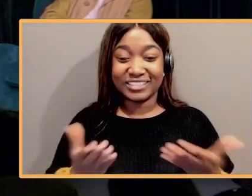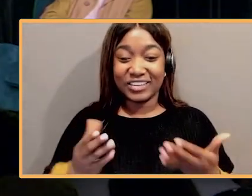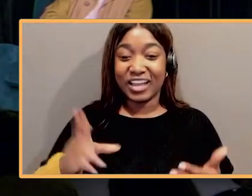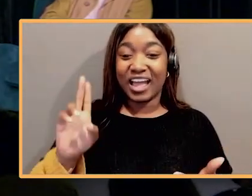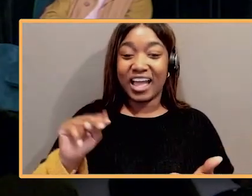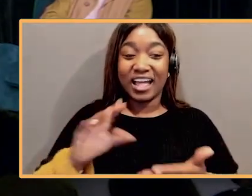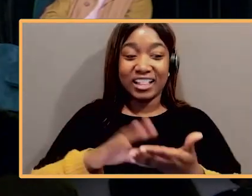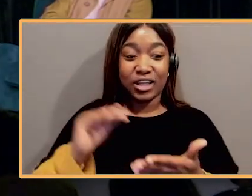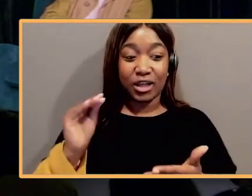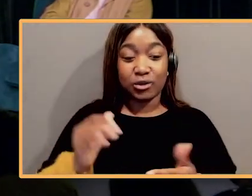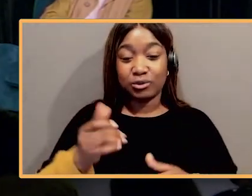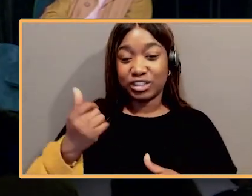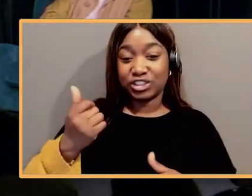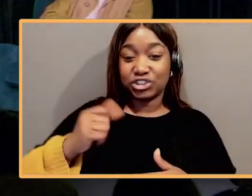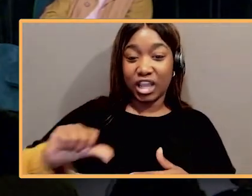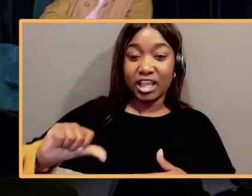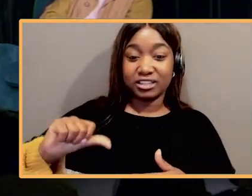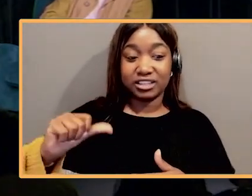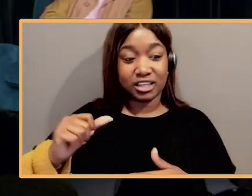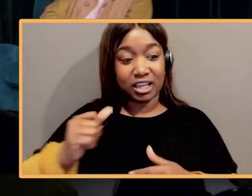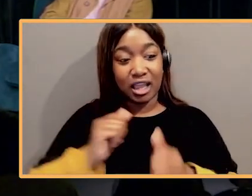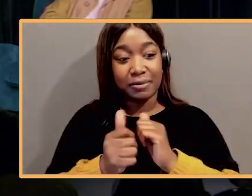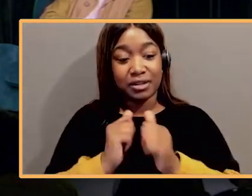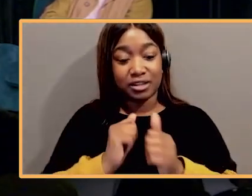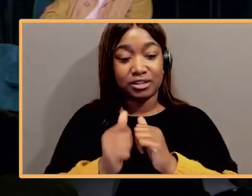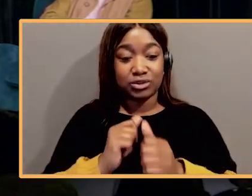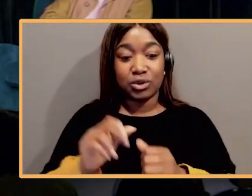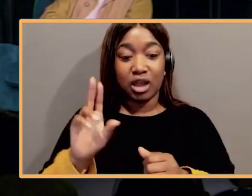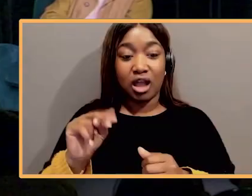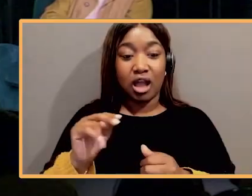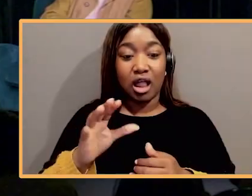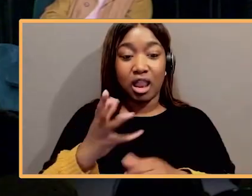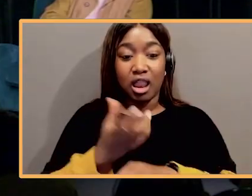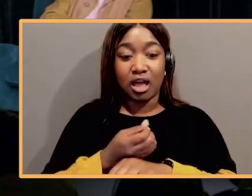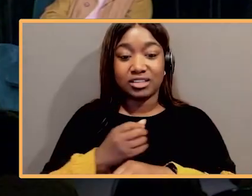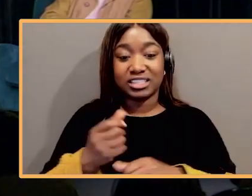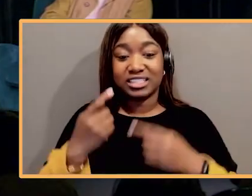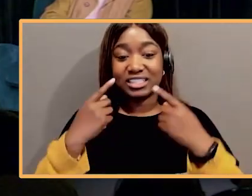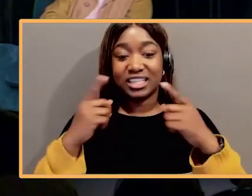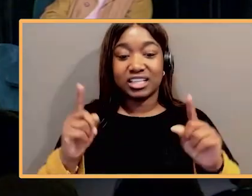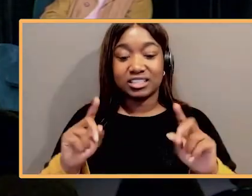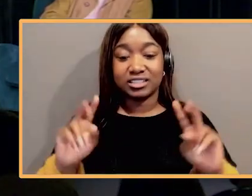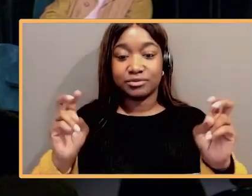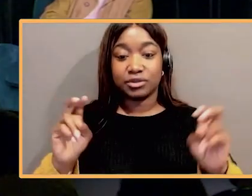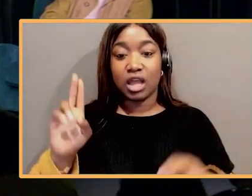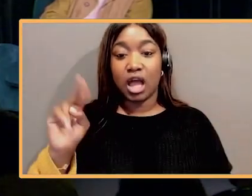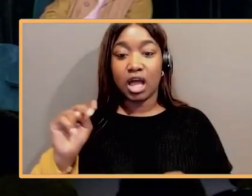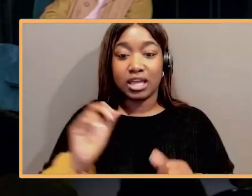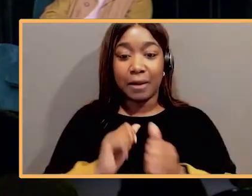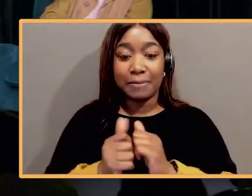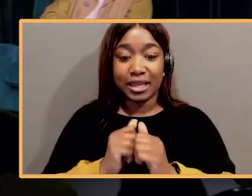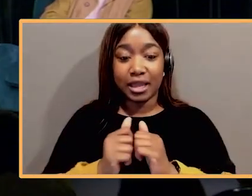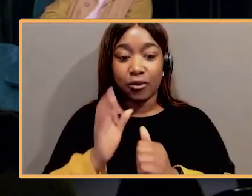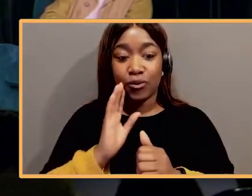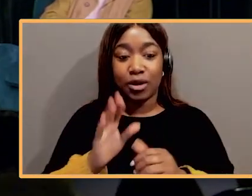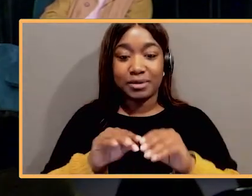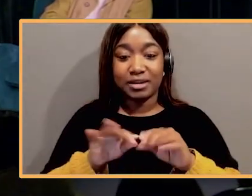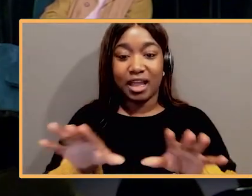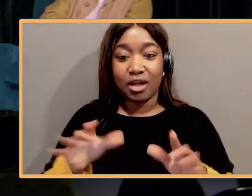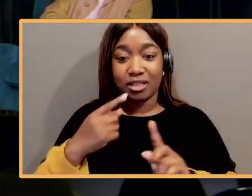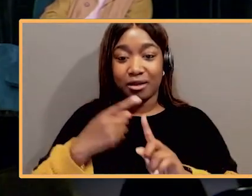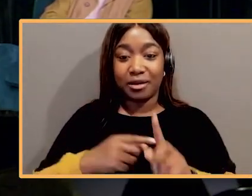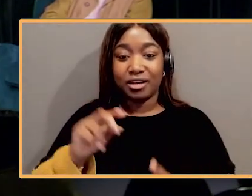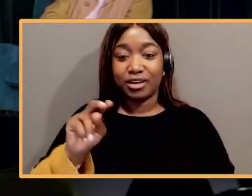Competition to Unlock Success. Uncompete will be out this November. And there will be a